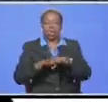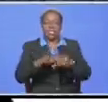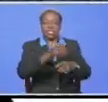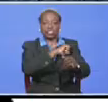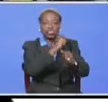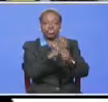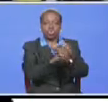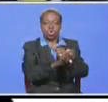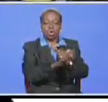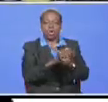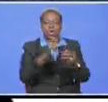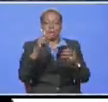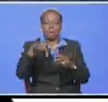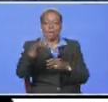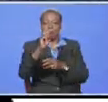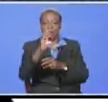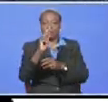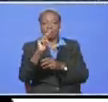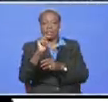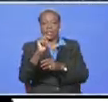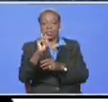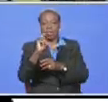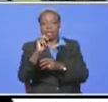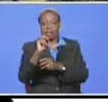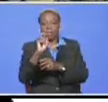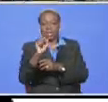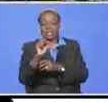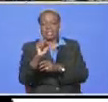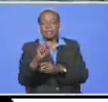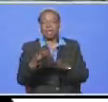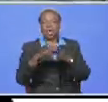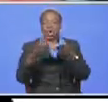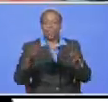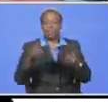points and always be open to criticism.